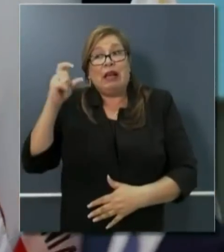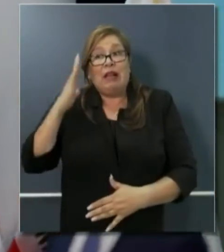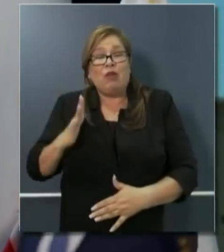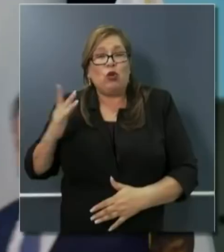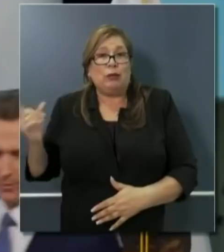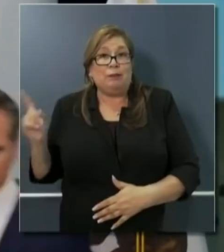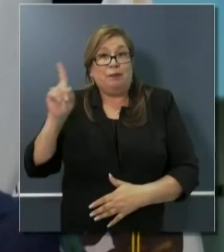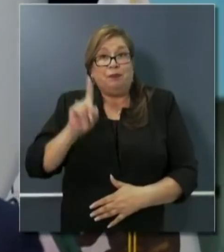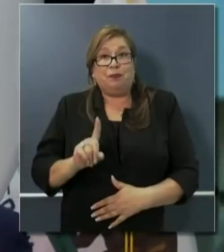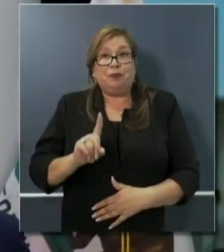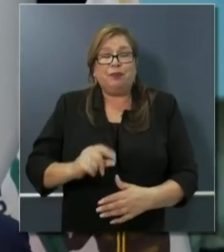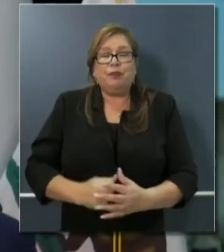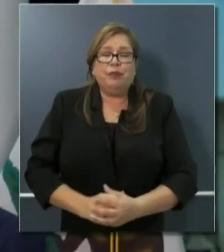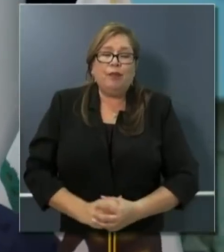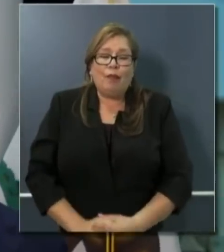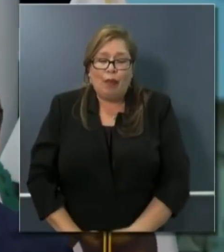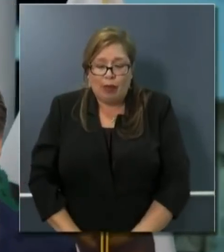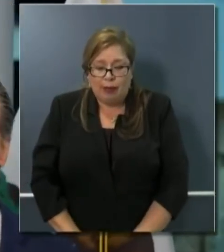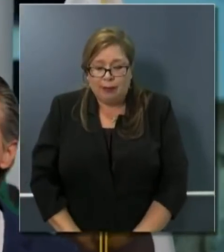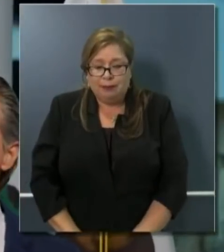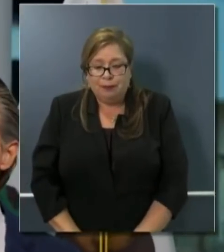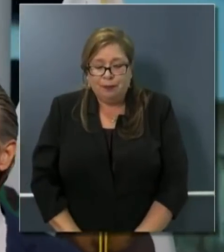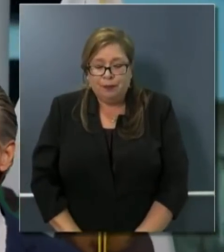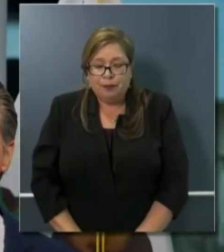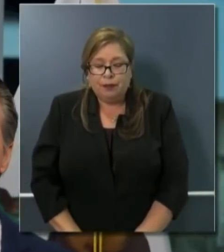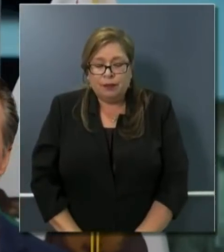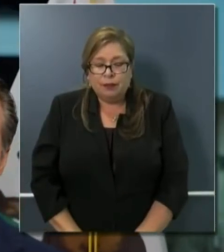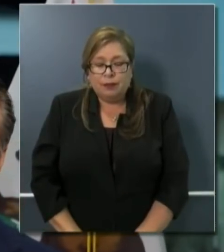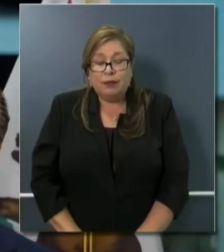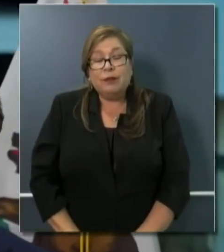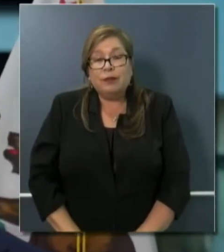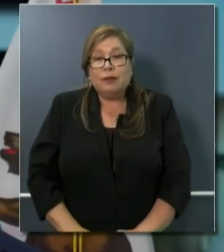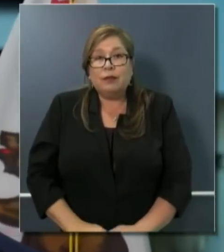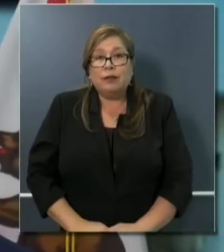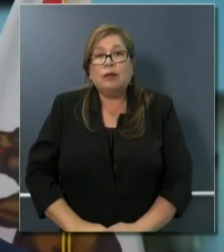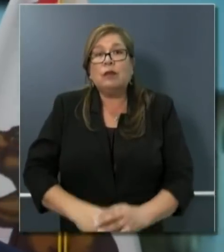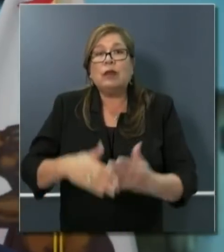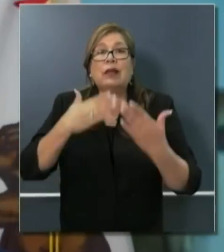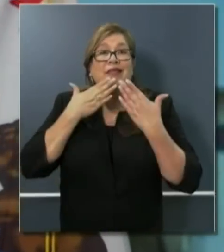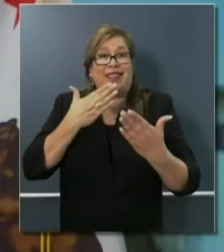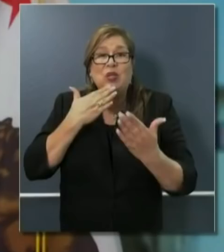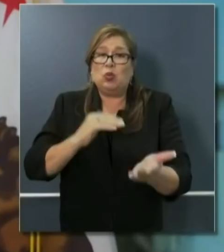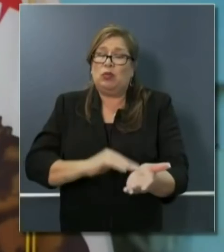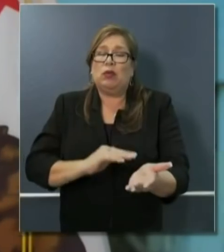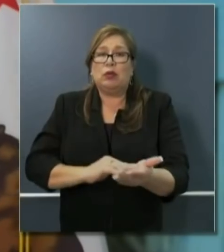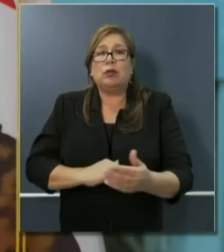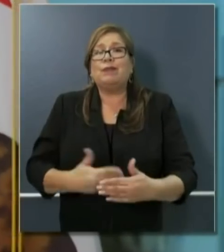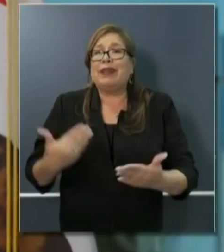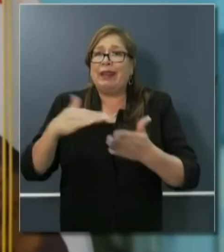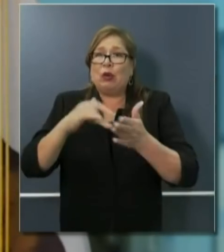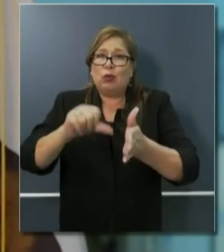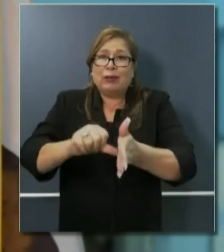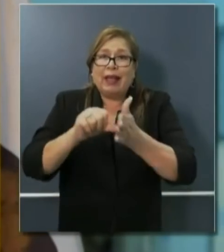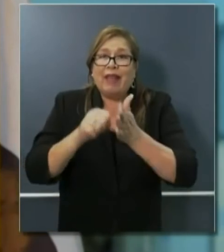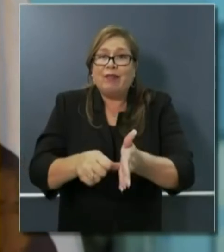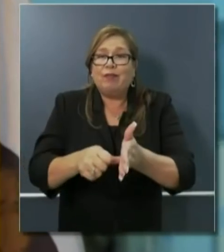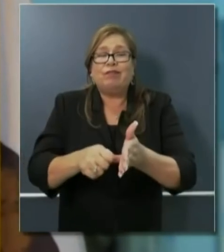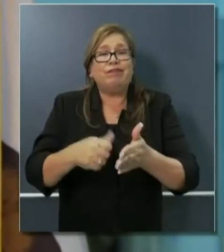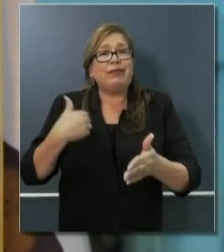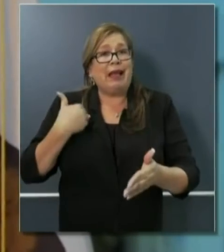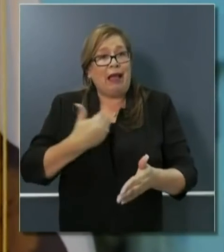Thank you, Doctor. So just reinforces the focus of our efforts. Again, the prioritization of